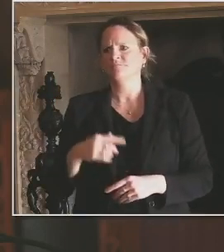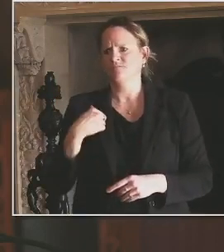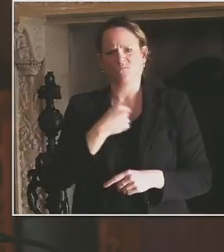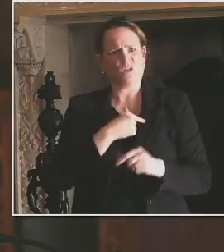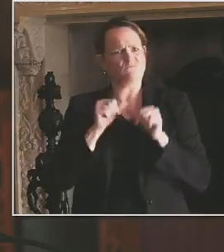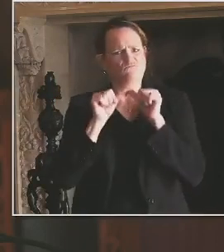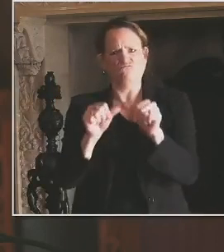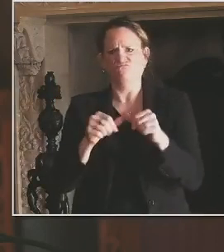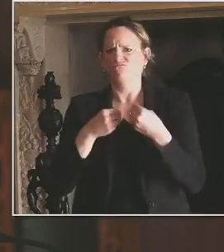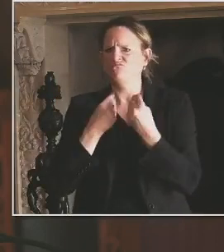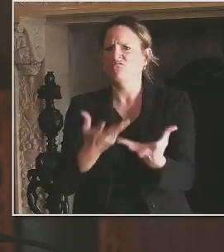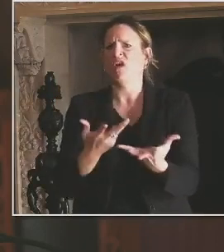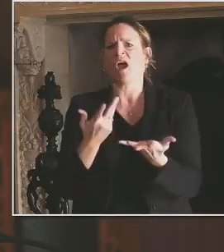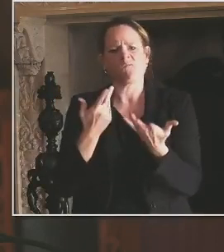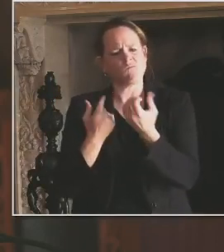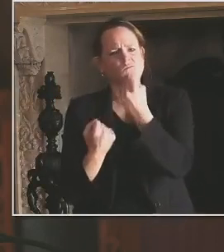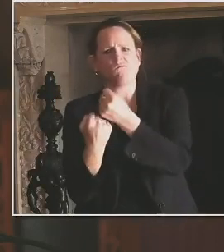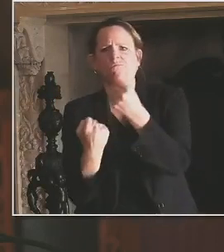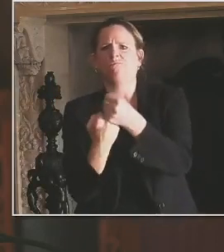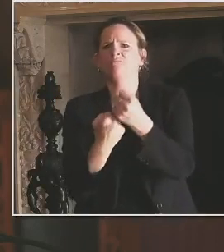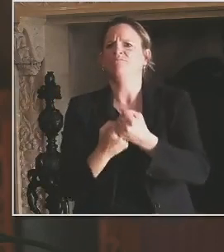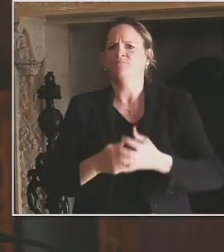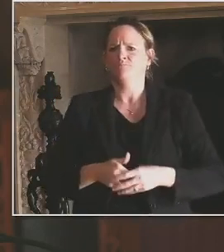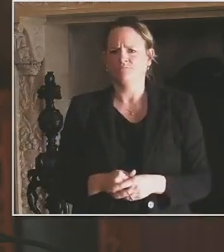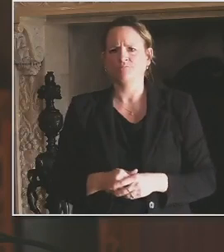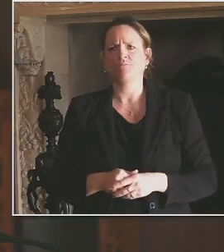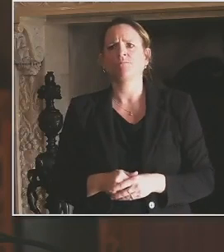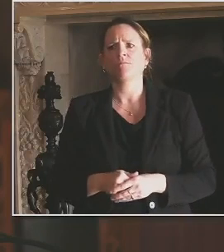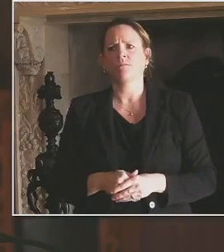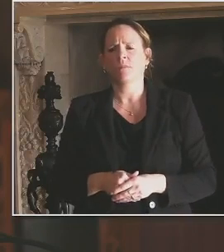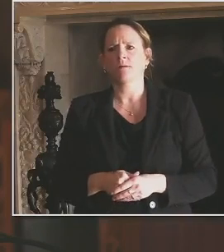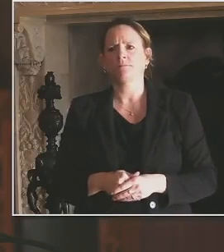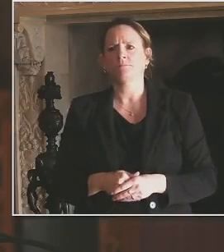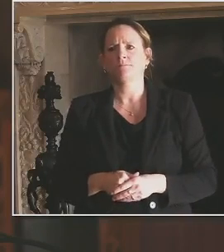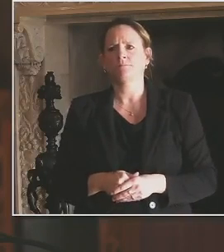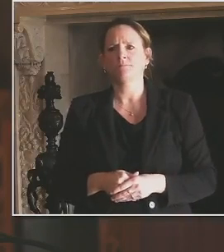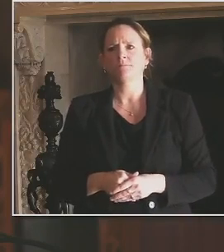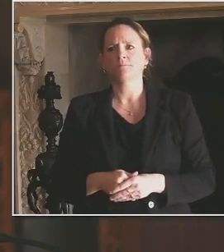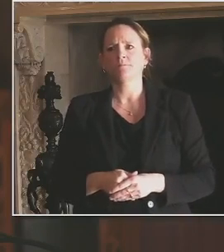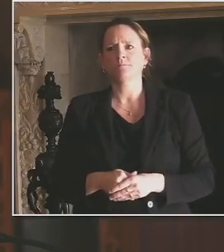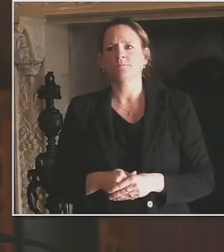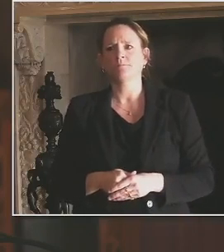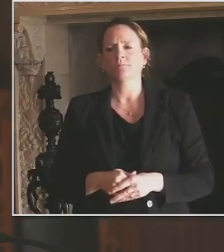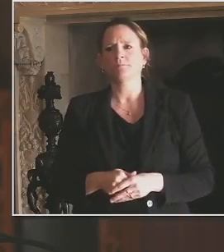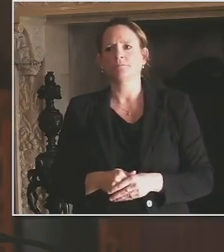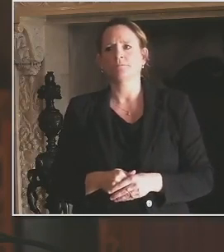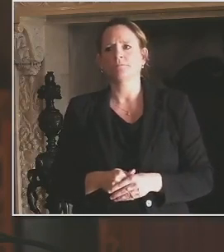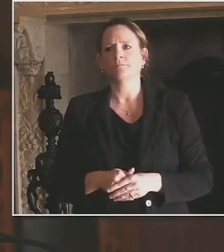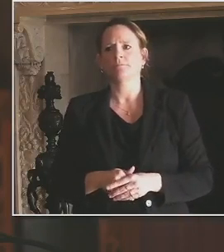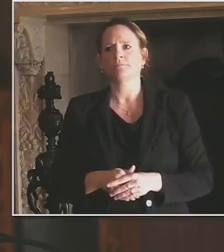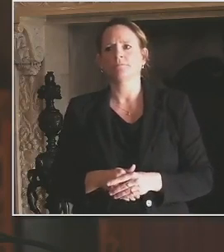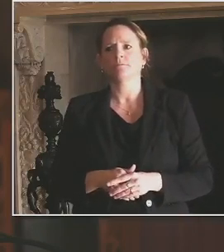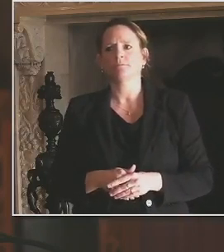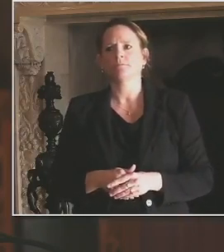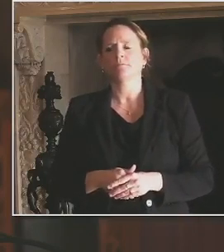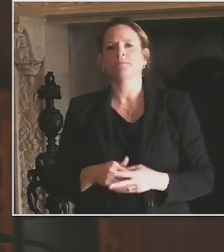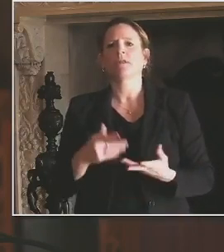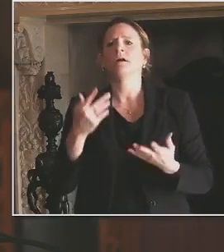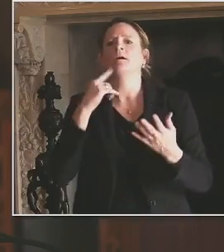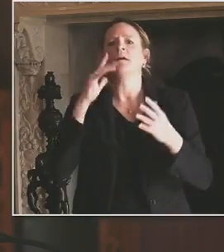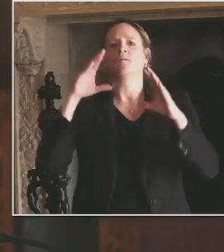understand them to be handling their surges or their upticks or their caseloads, their